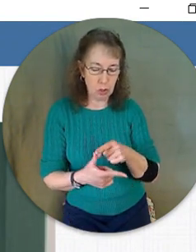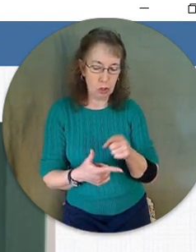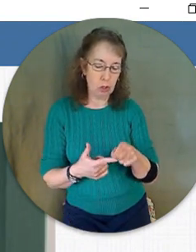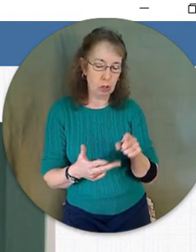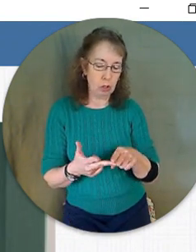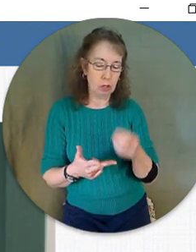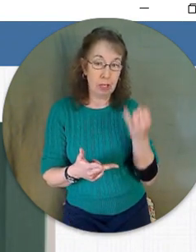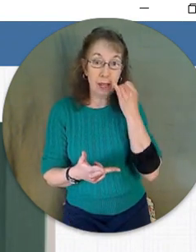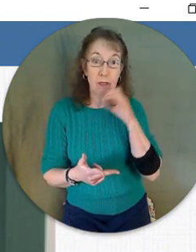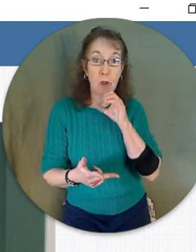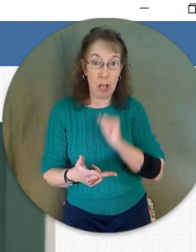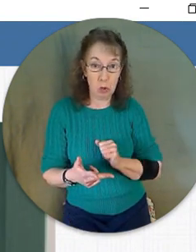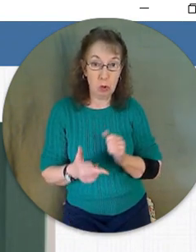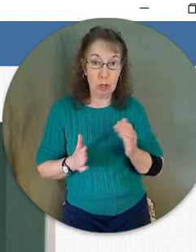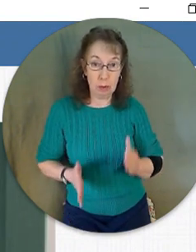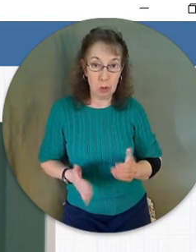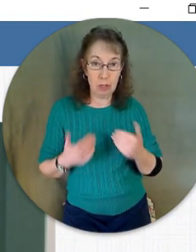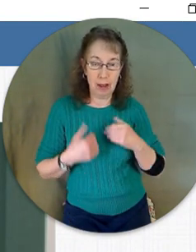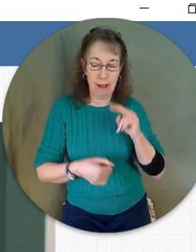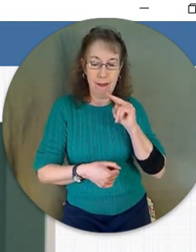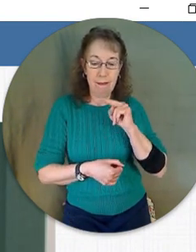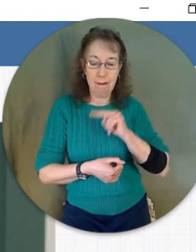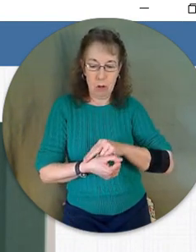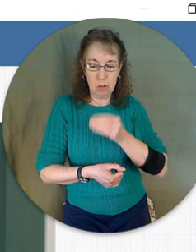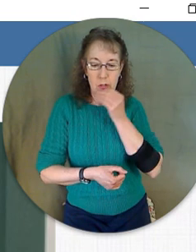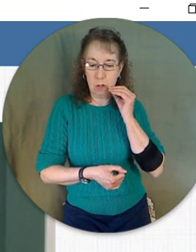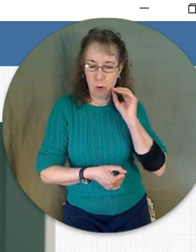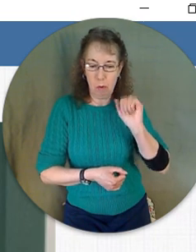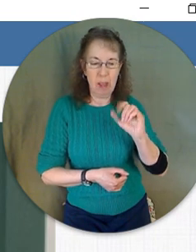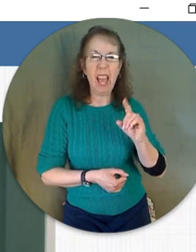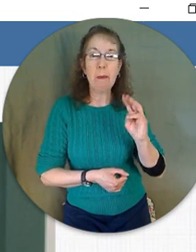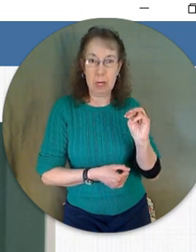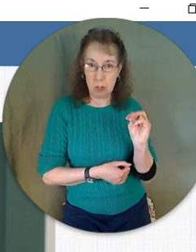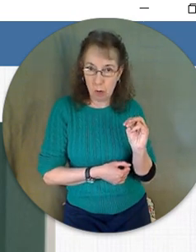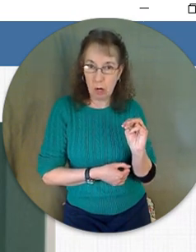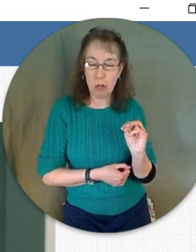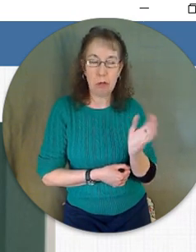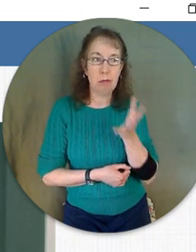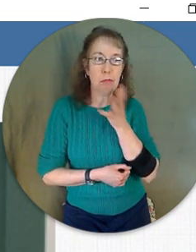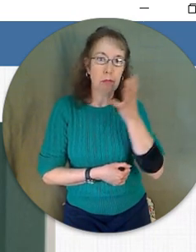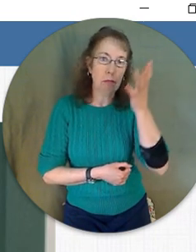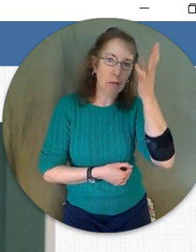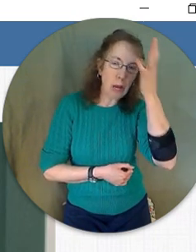an elderly person, if there's nursing home administration, parents, if